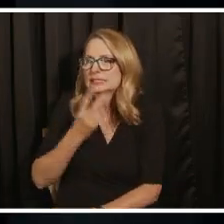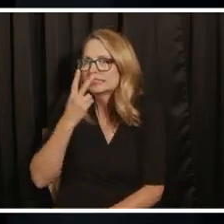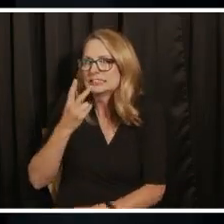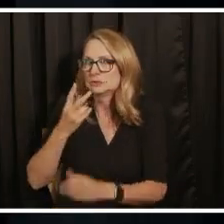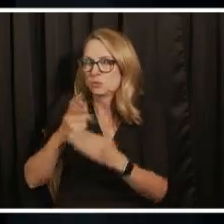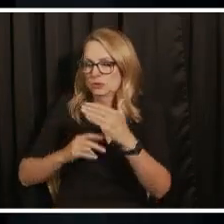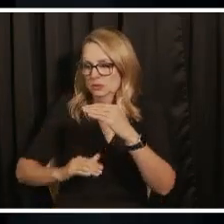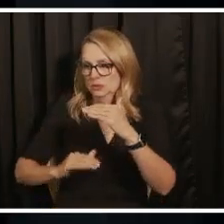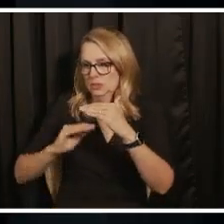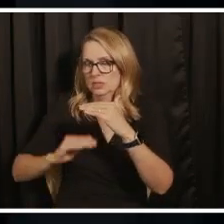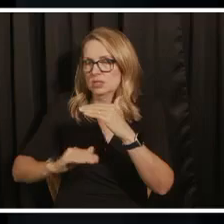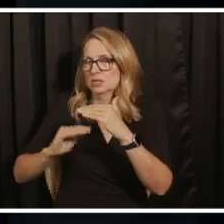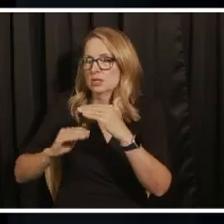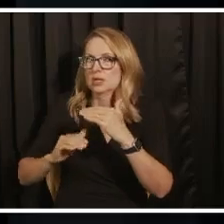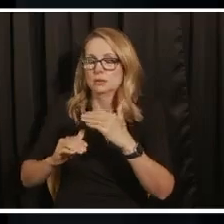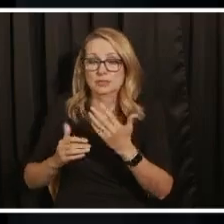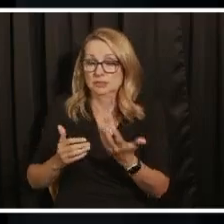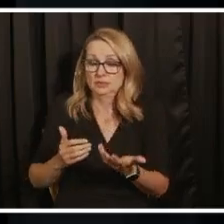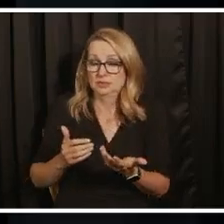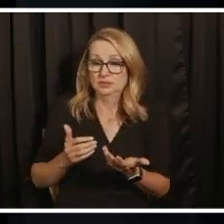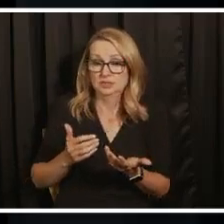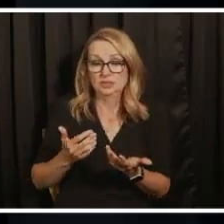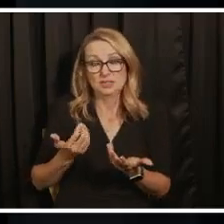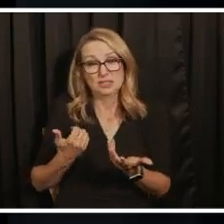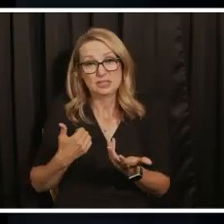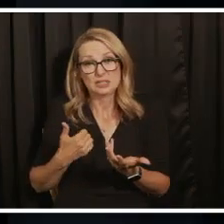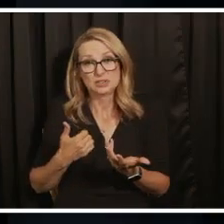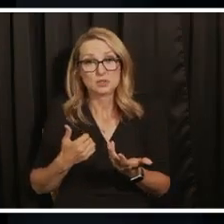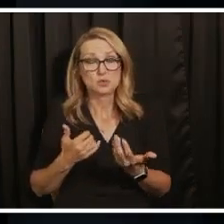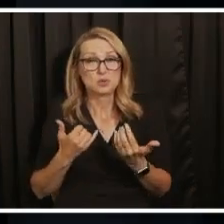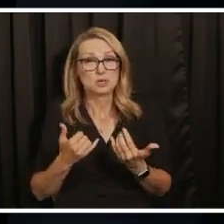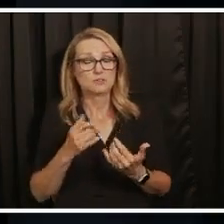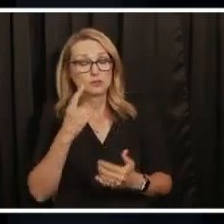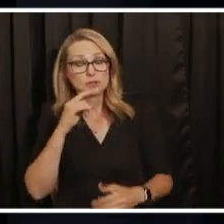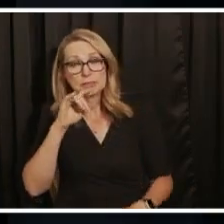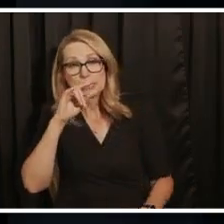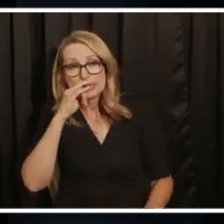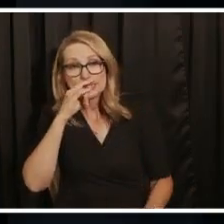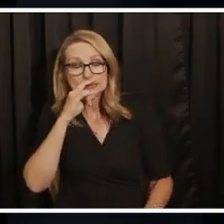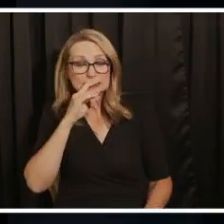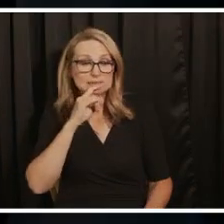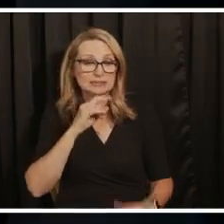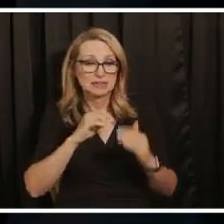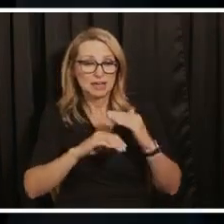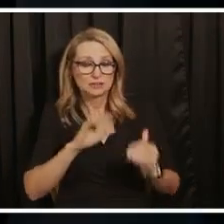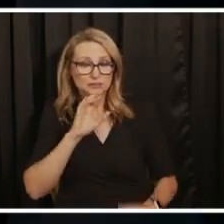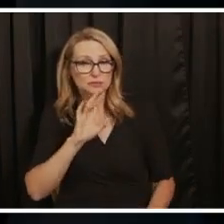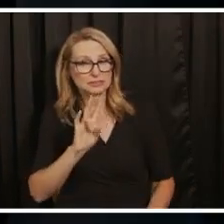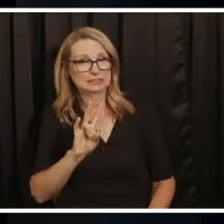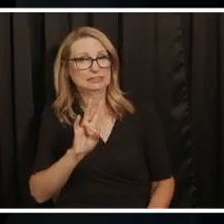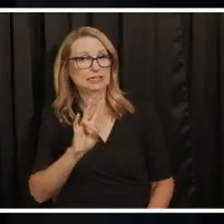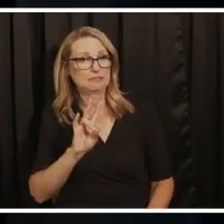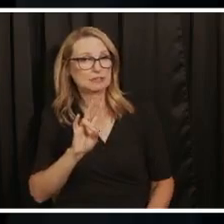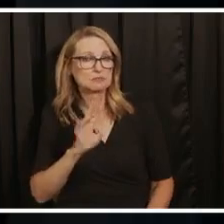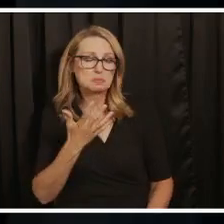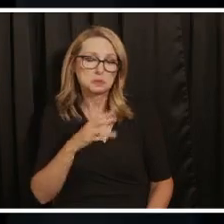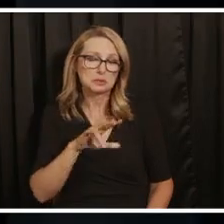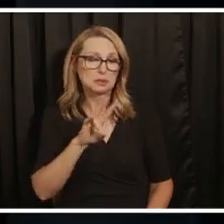is not a risk for people of any age. There's about 7 people, 11 and under in the hospitals, about 500 adults.